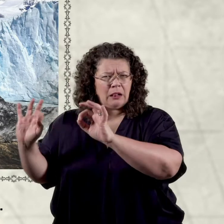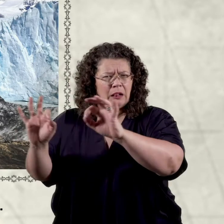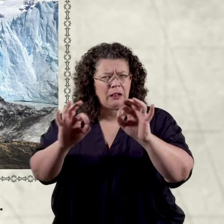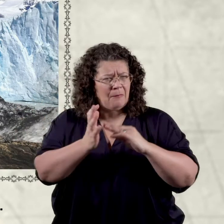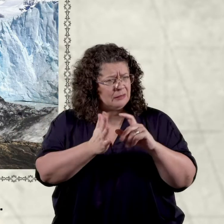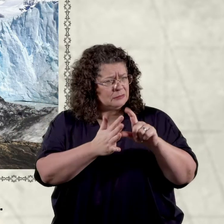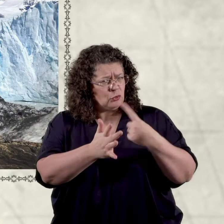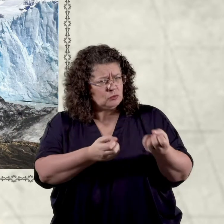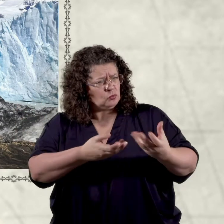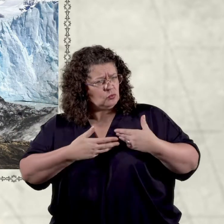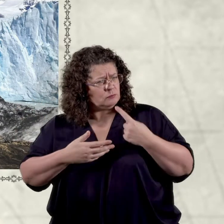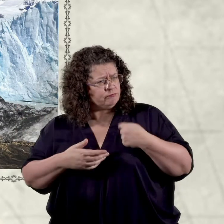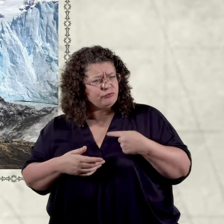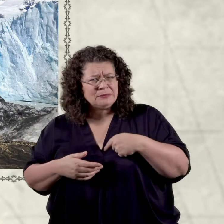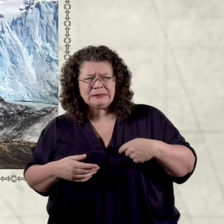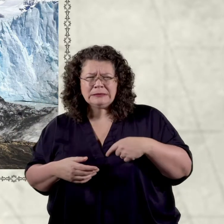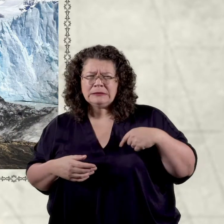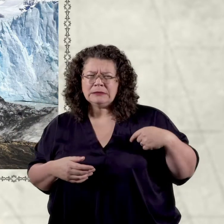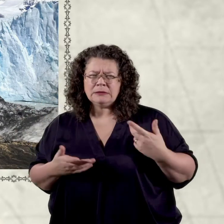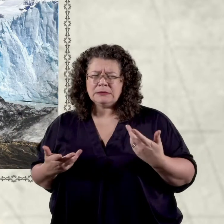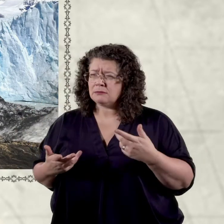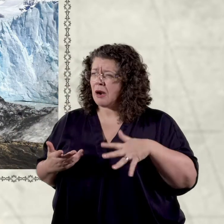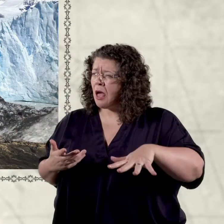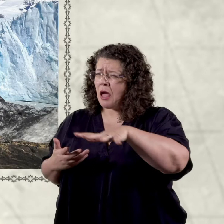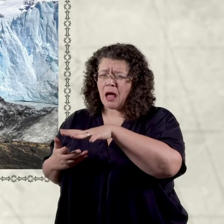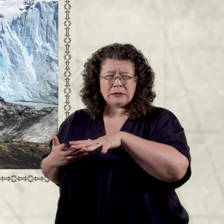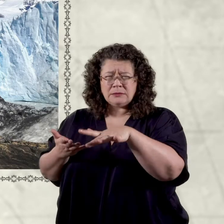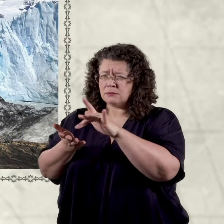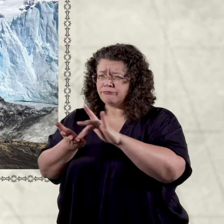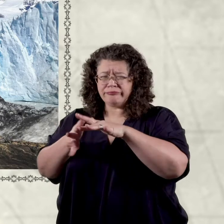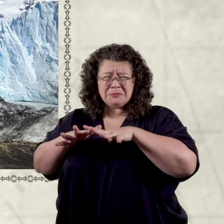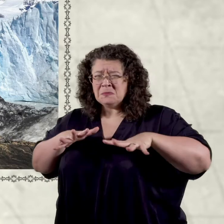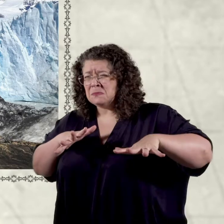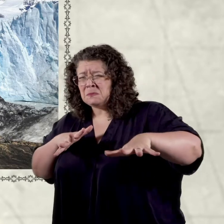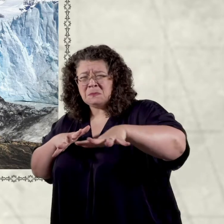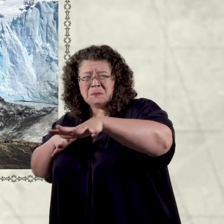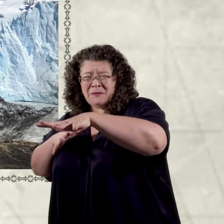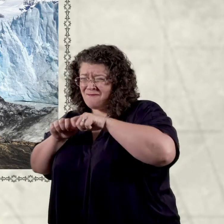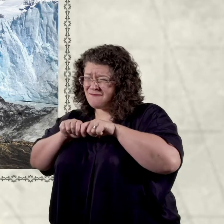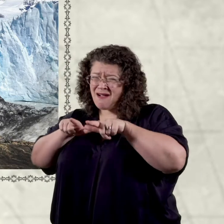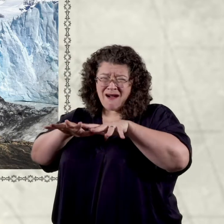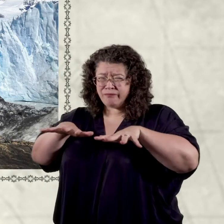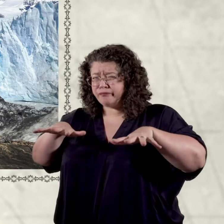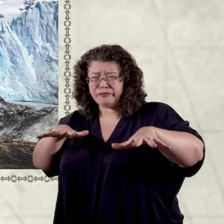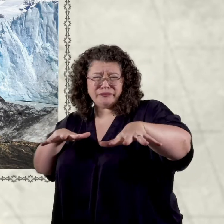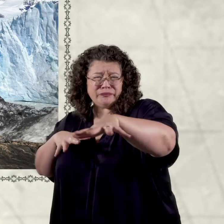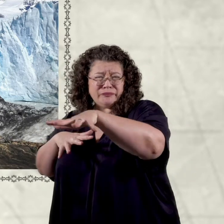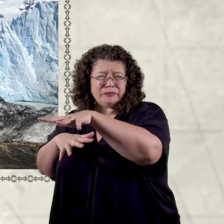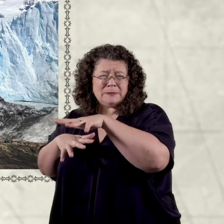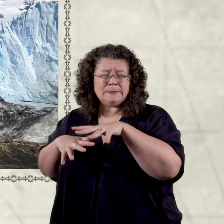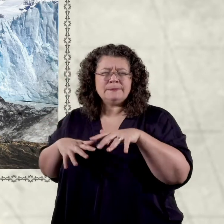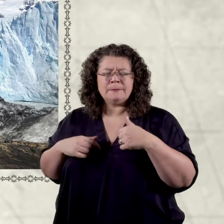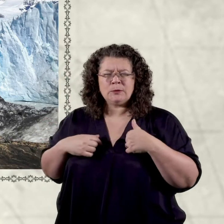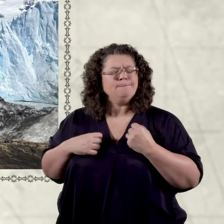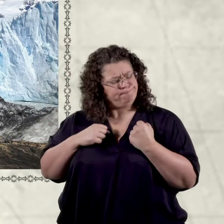us. Just barren land as far as the eye could see. But we were determined to make this work,